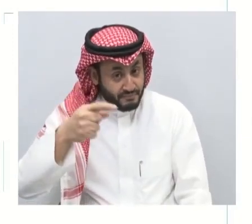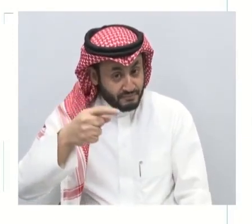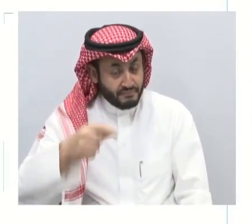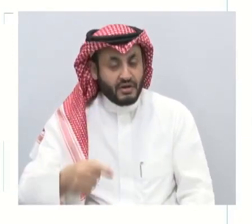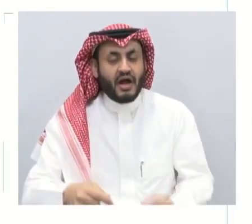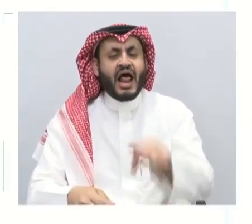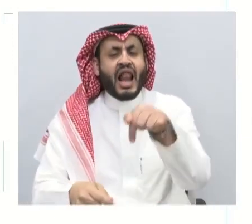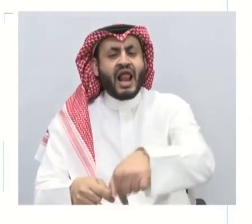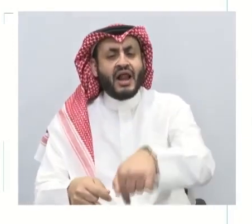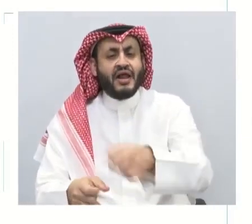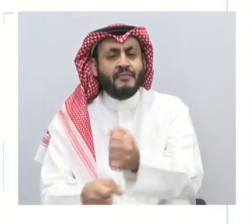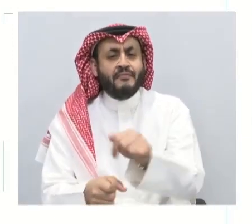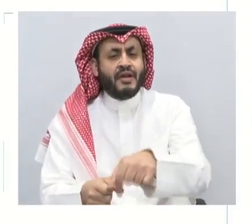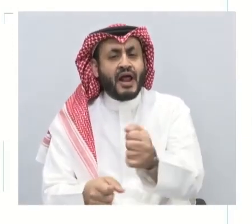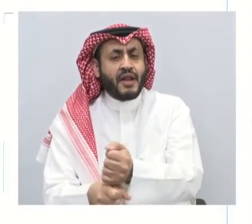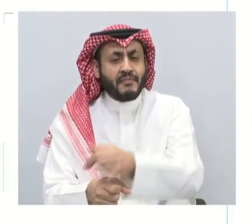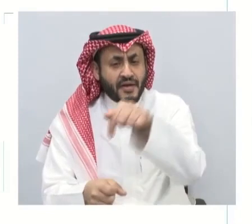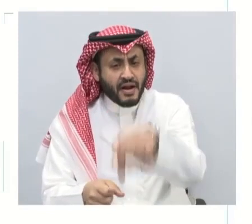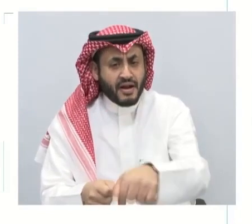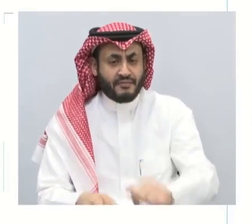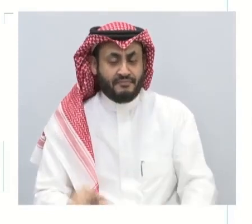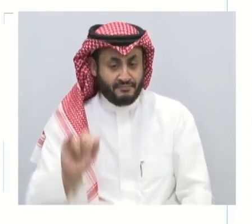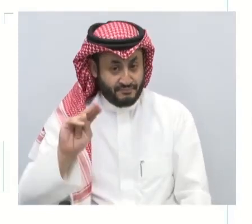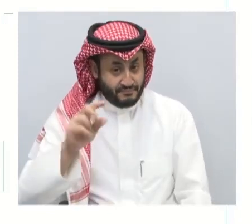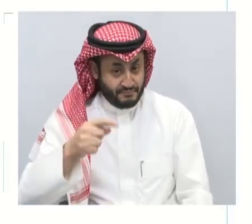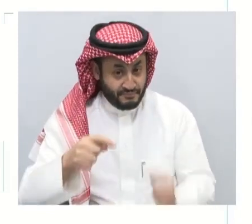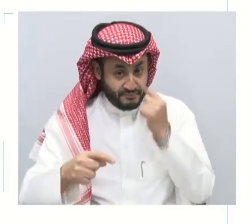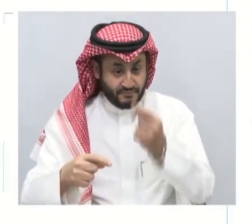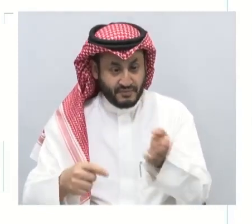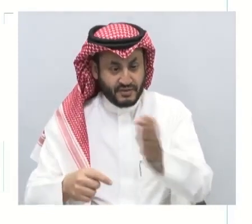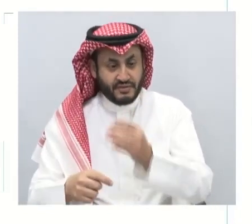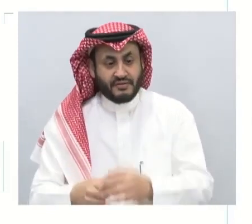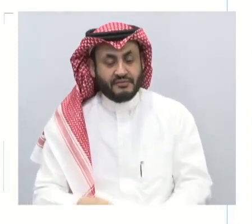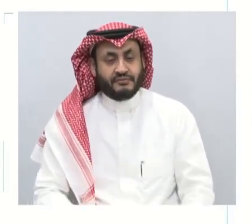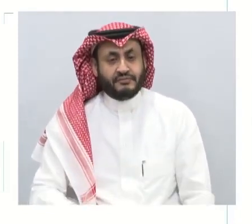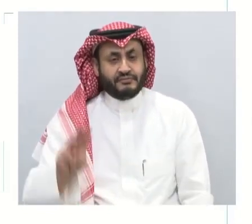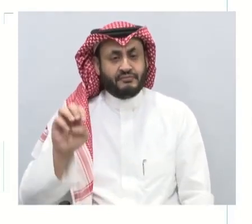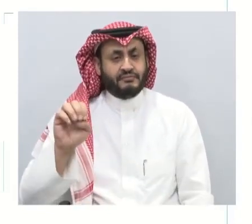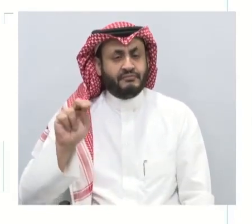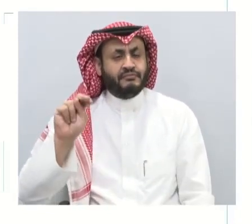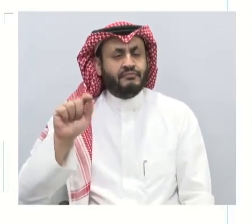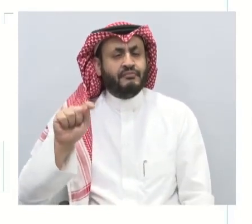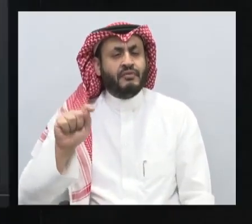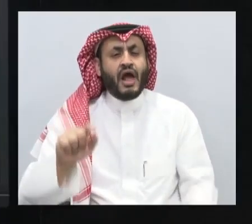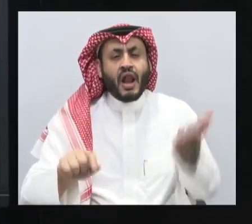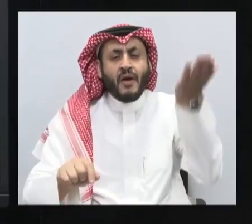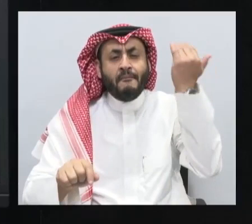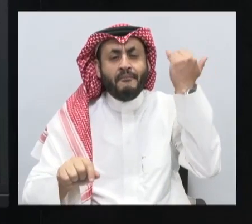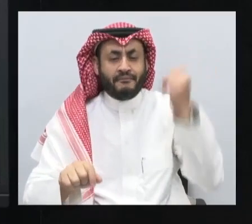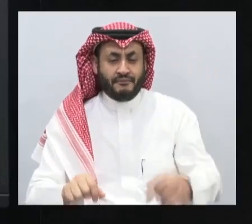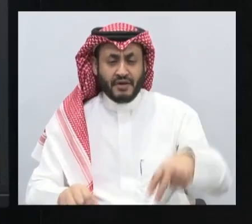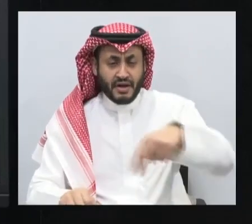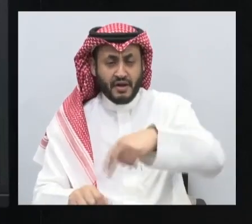going at the moment of speaking right now. I'm going. Okay, and when she says, I went to school, here she's telling